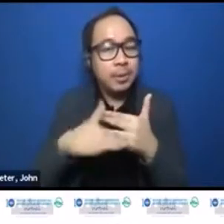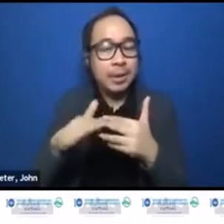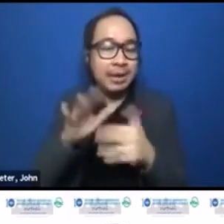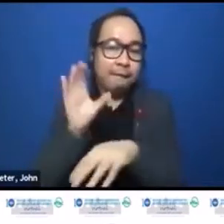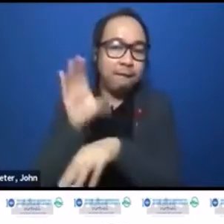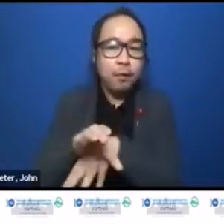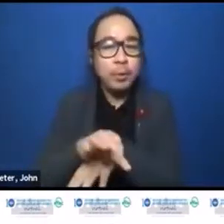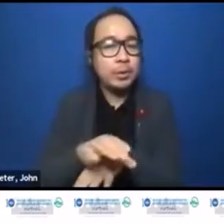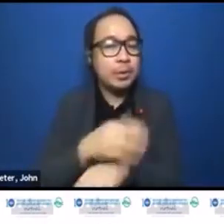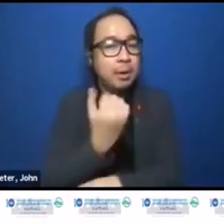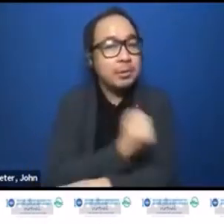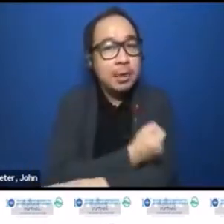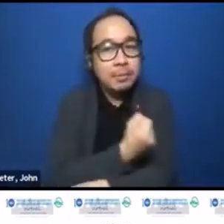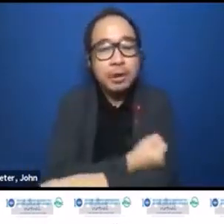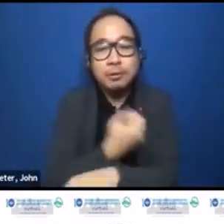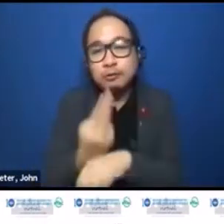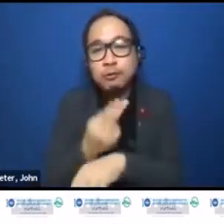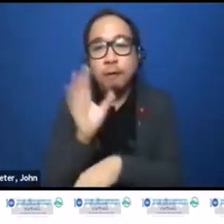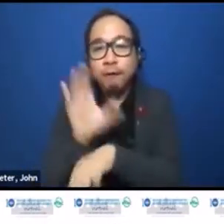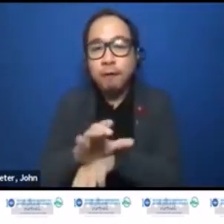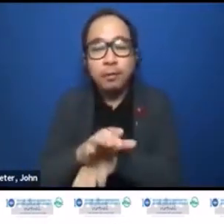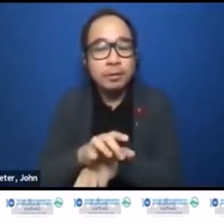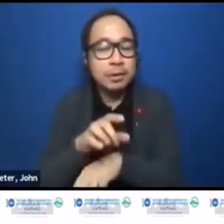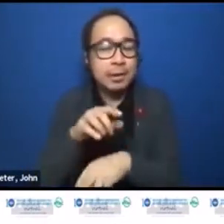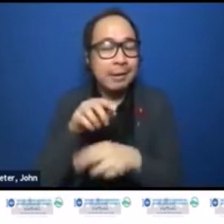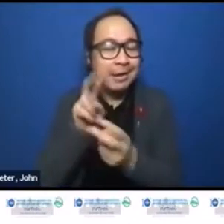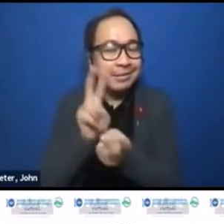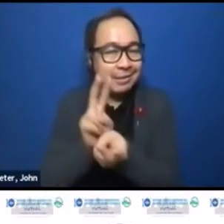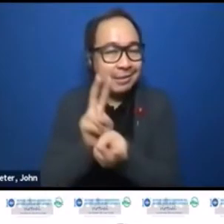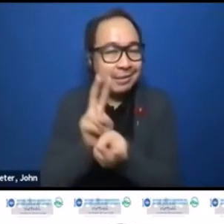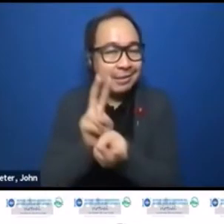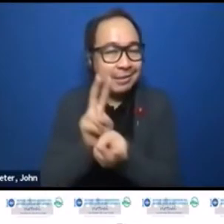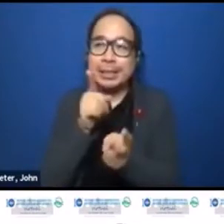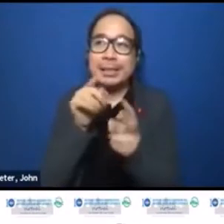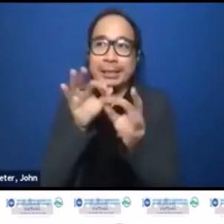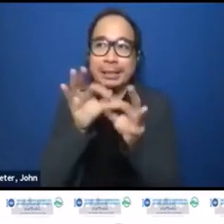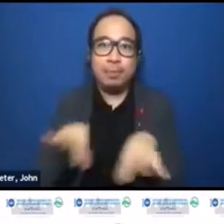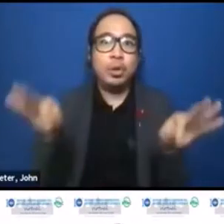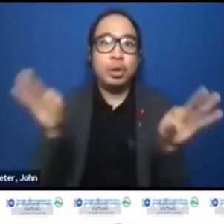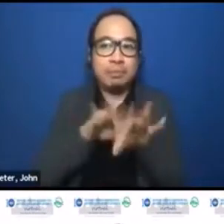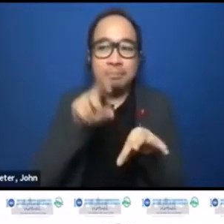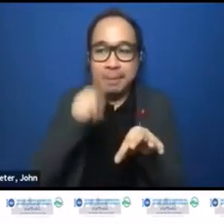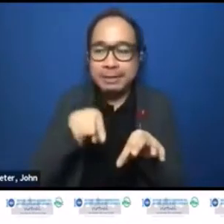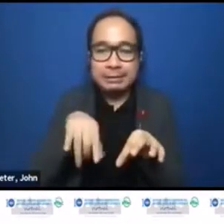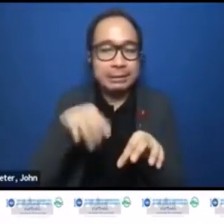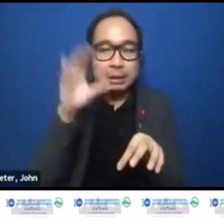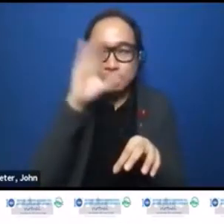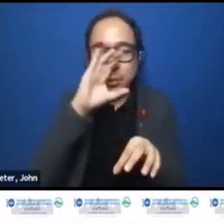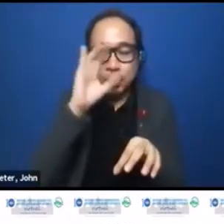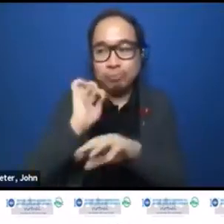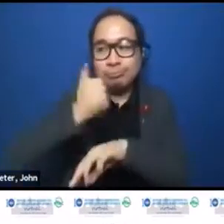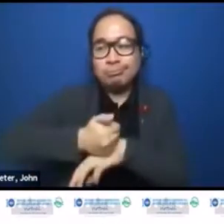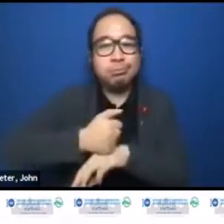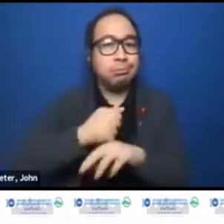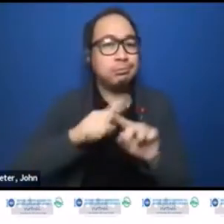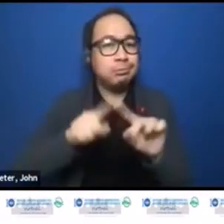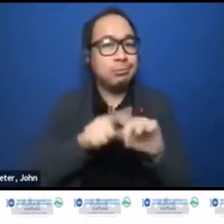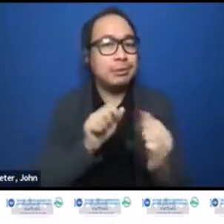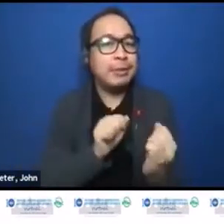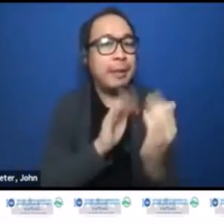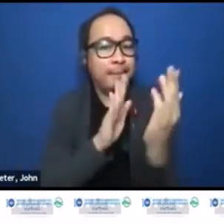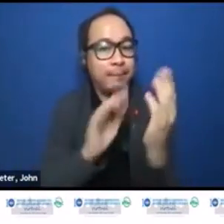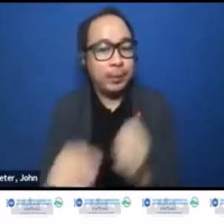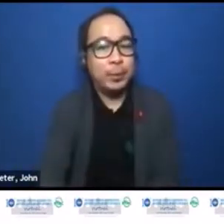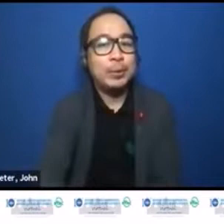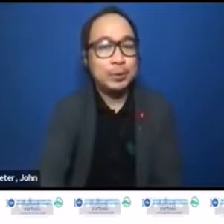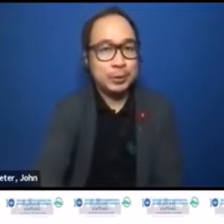post-sex is suggested very, again, very well advised indeed. Thank you so much. Then now, moving to